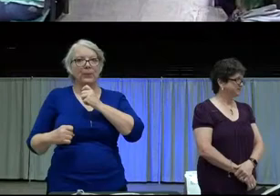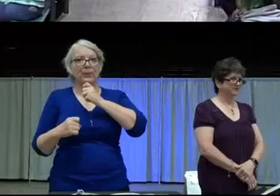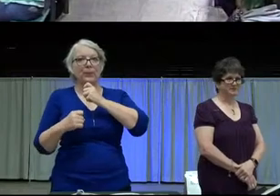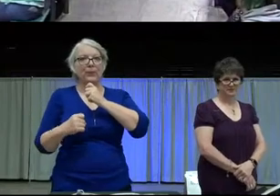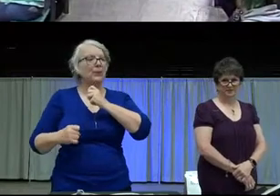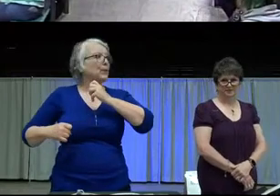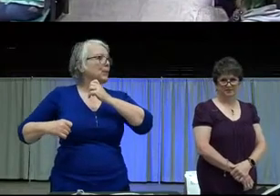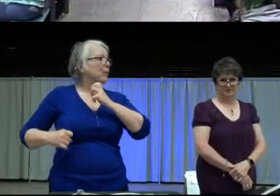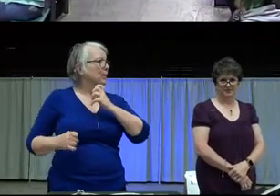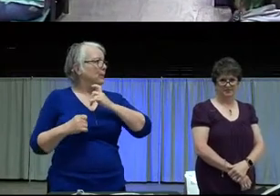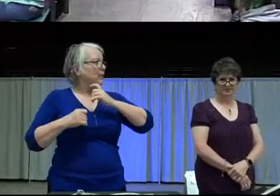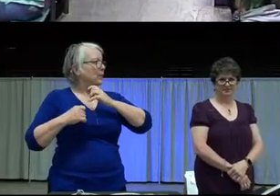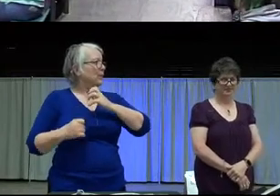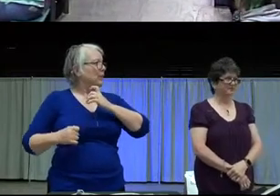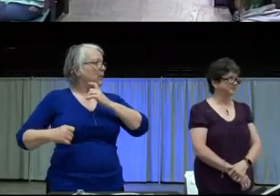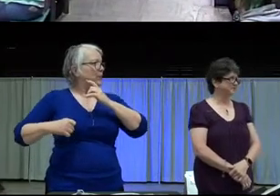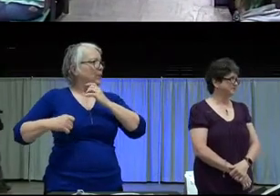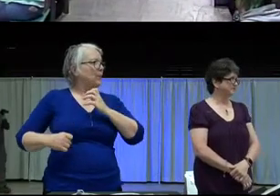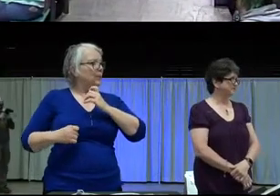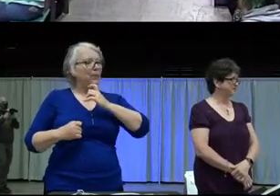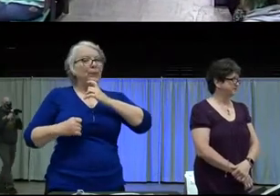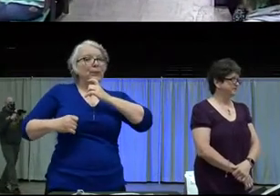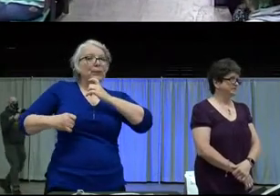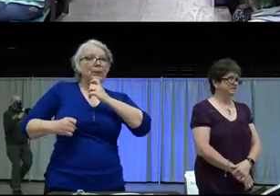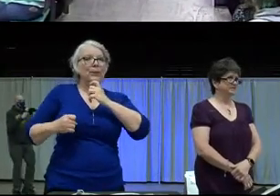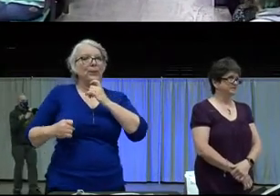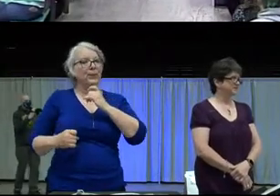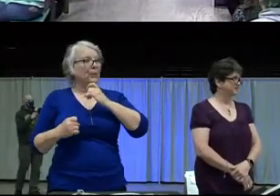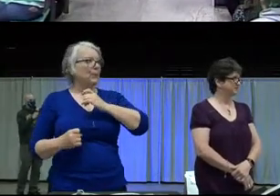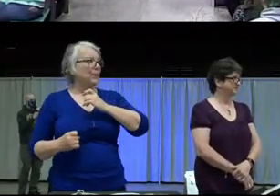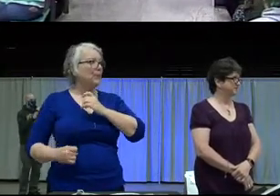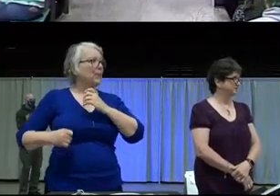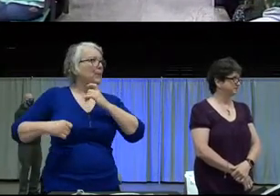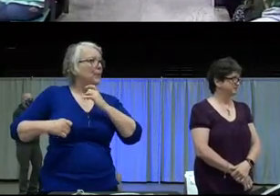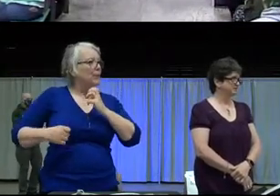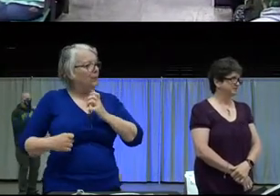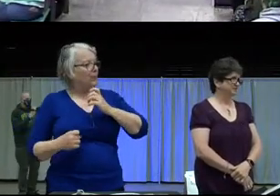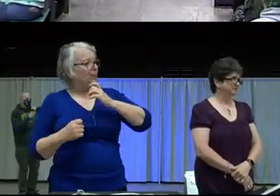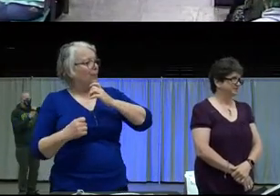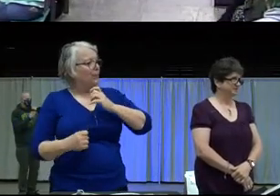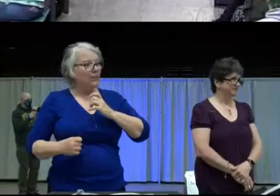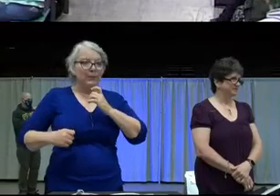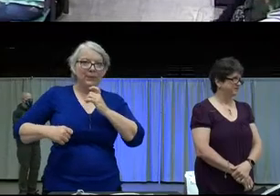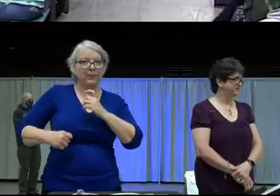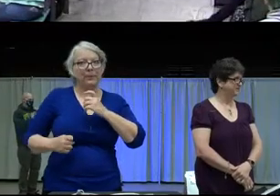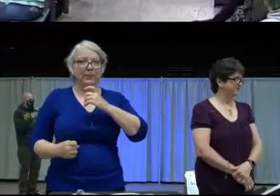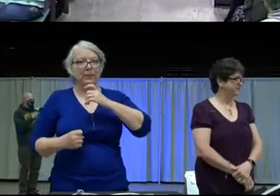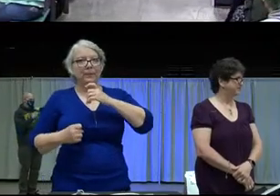Thank you.